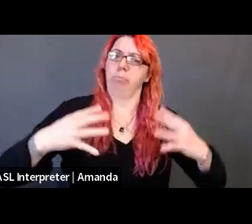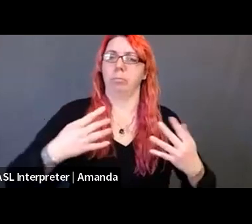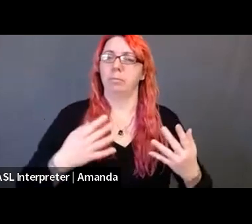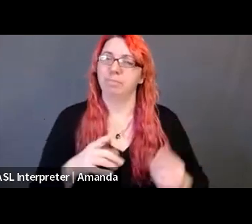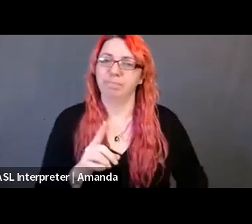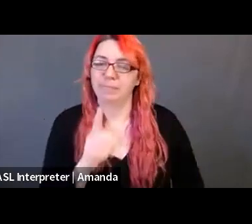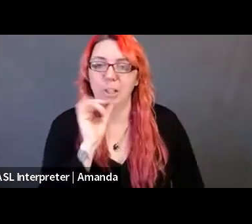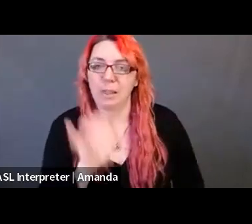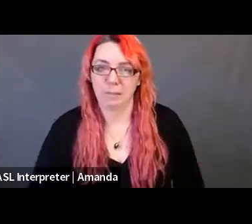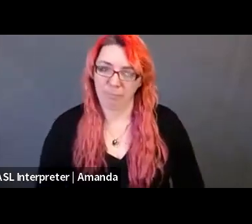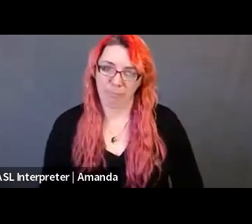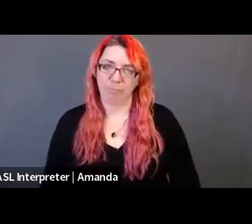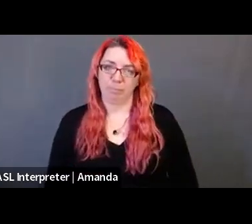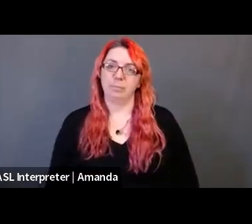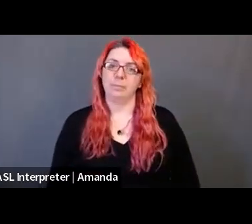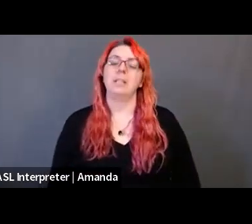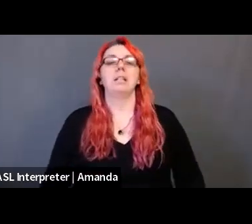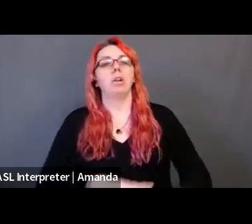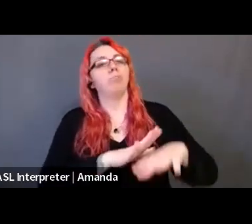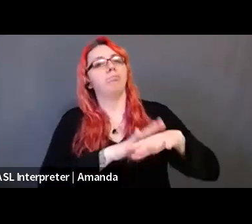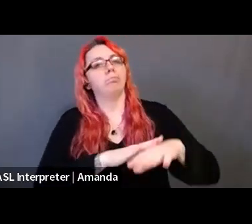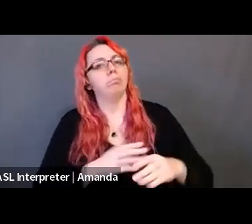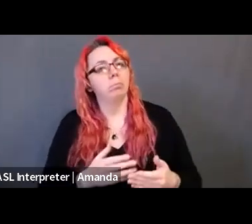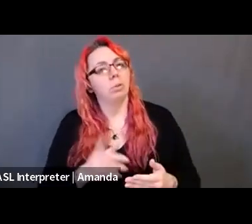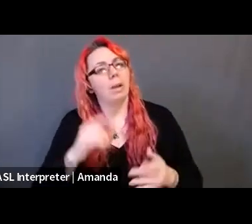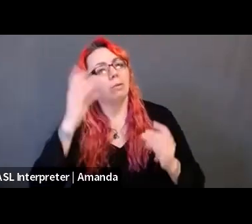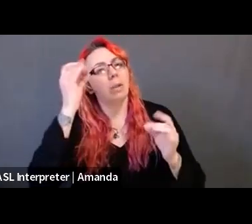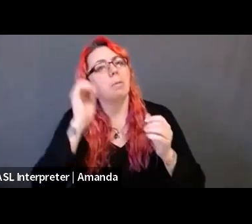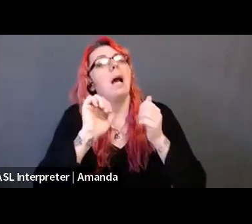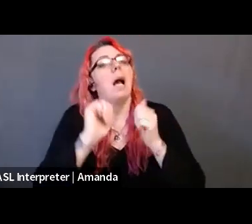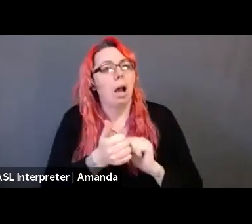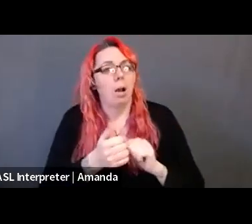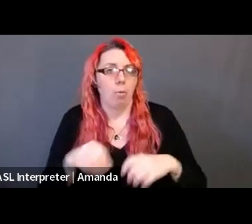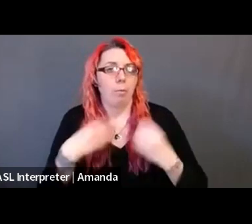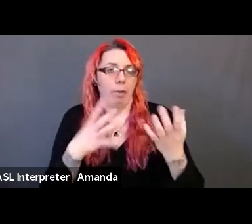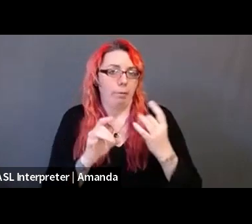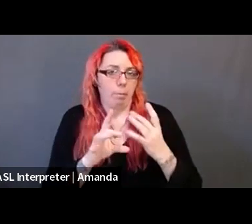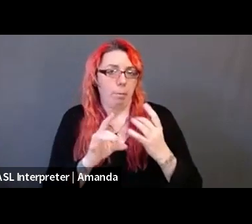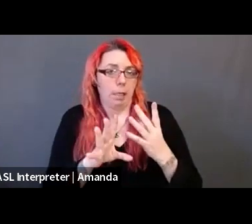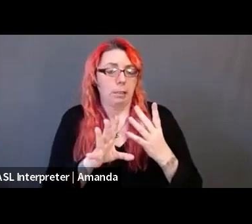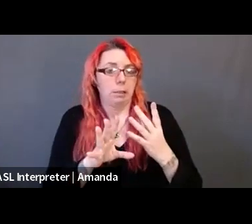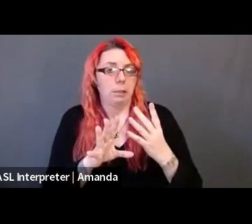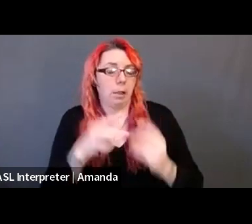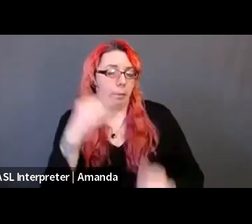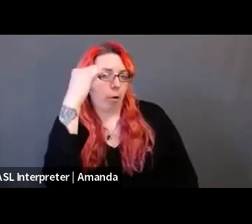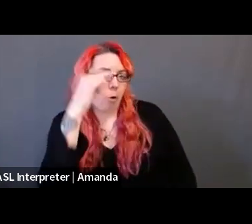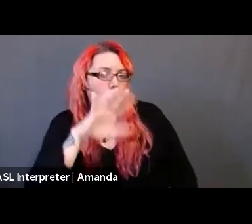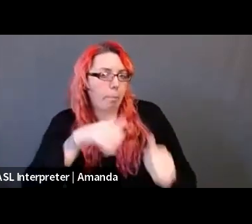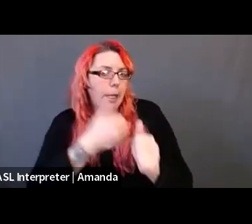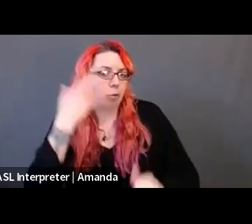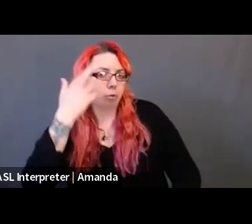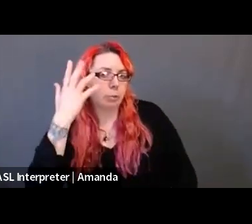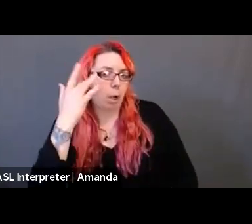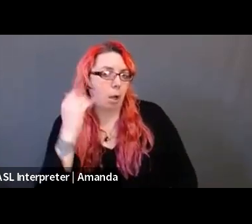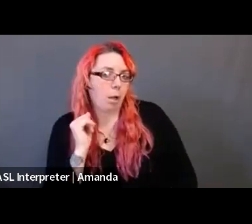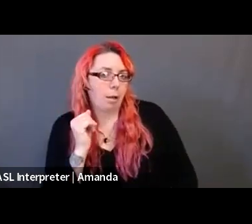you know, important option and choice for how we actually bring people in and give feedback. And again, Scott, let me know if there's any questions or